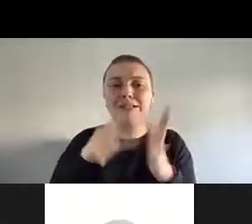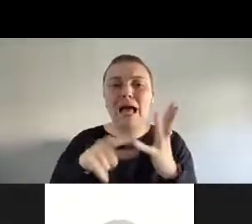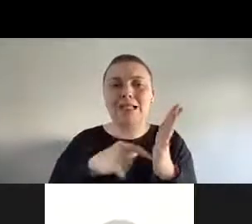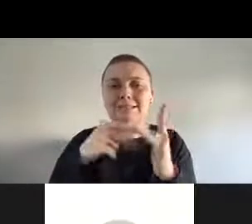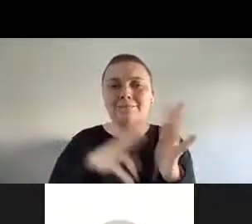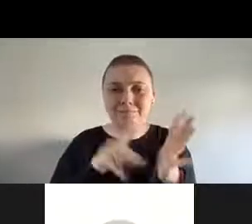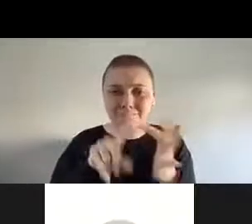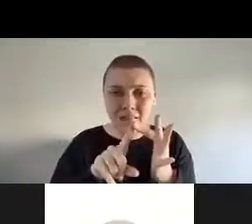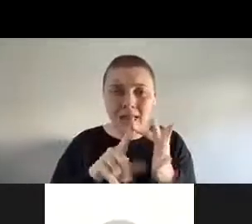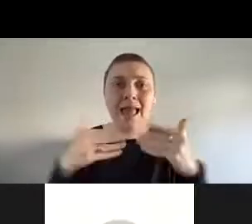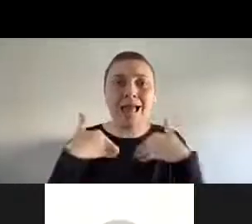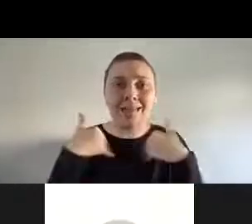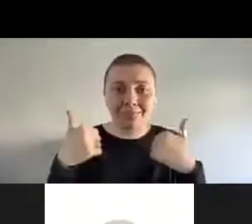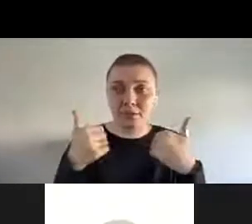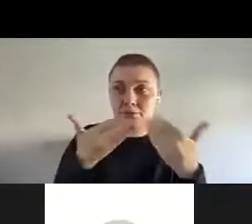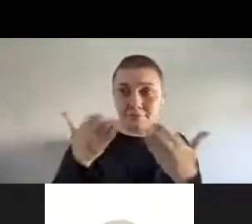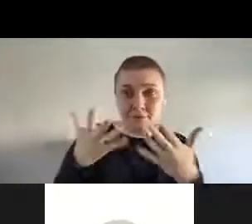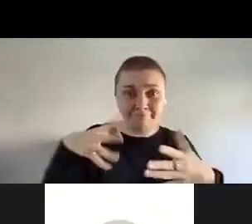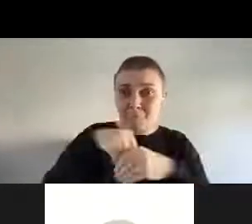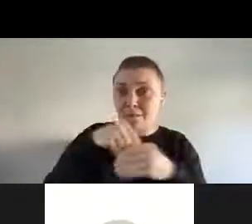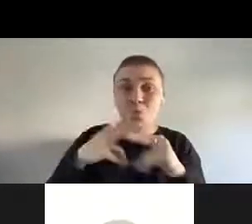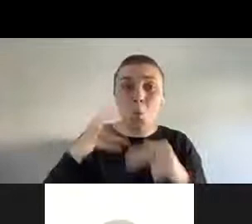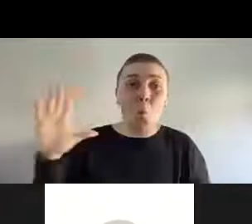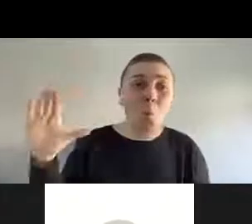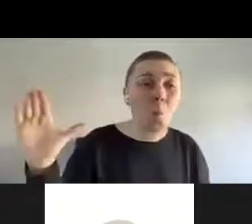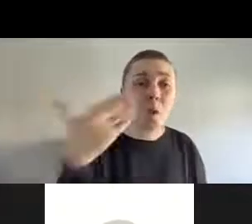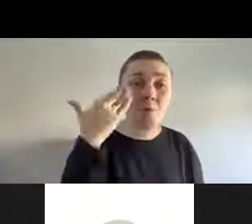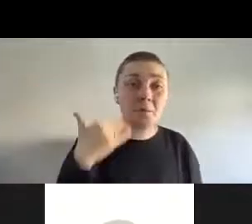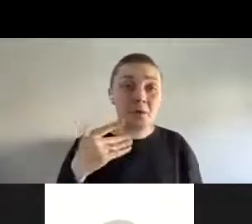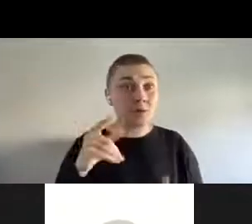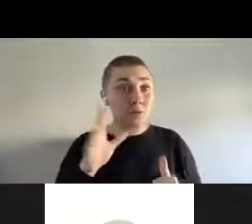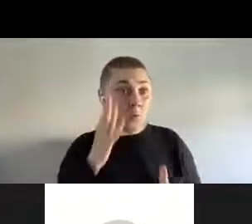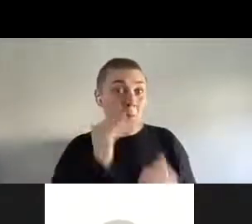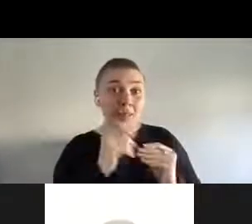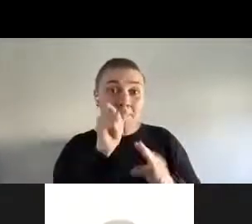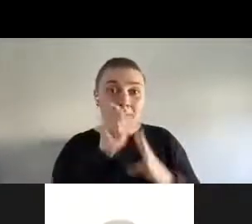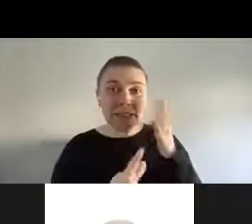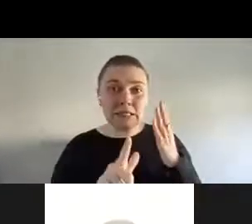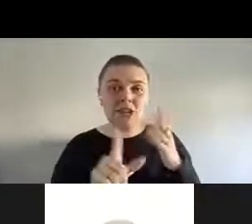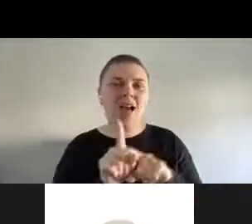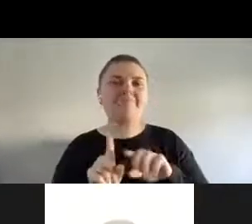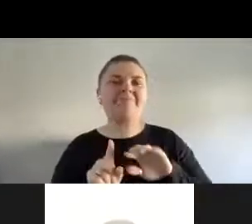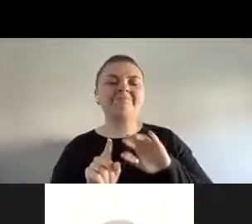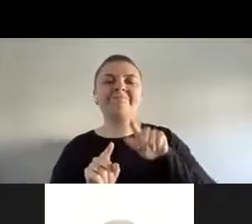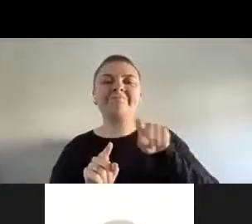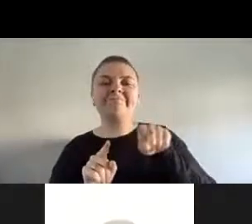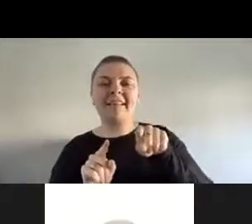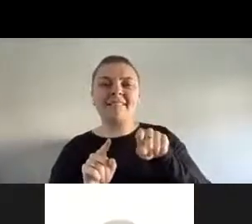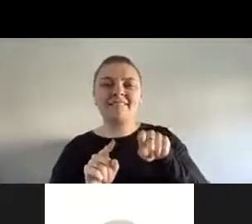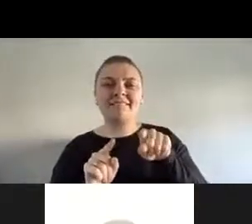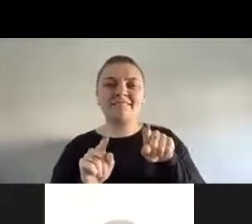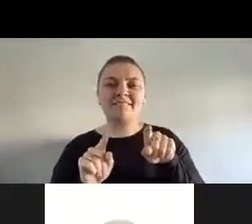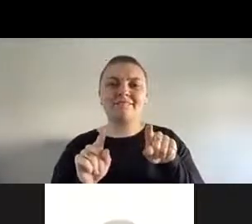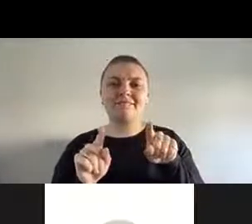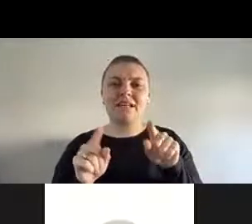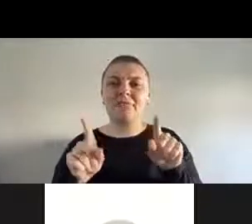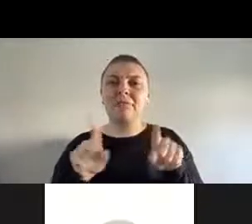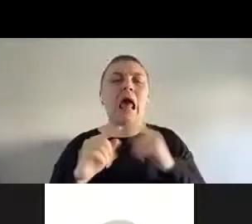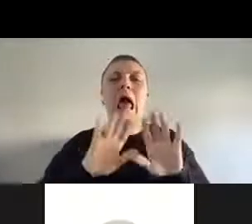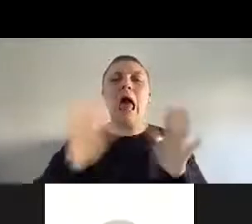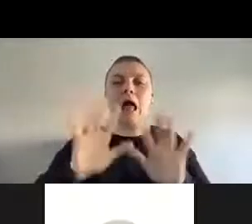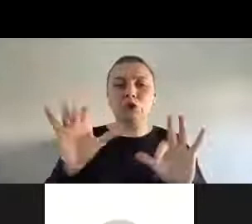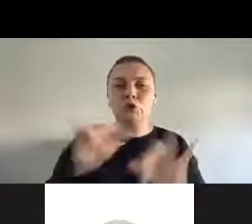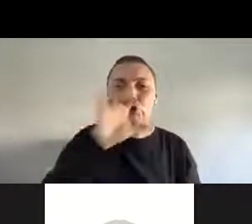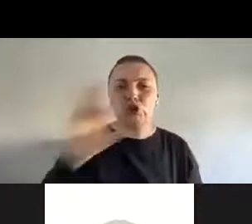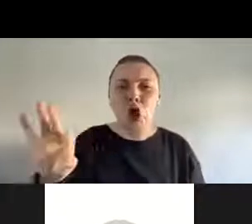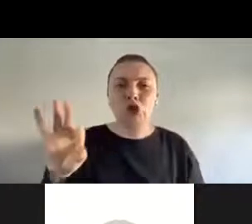all women, and that no women with disabilities are kind of subjected to reproductive coercion or undermining